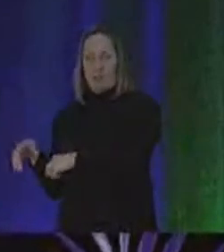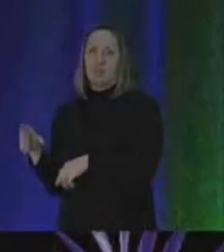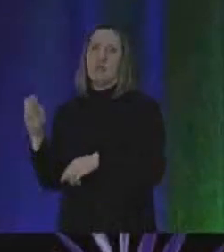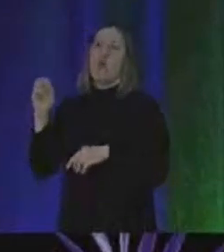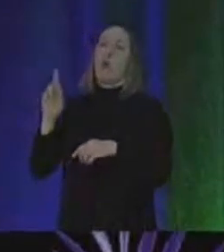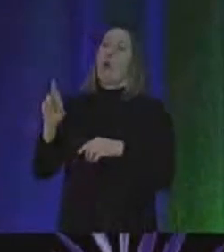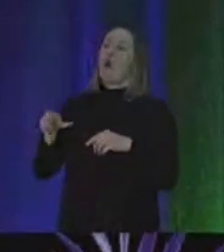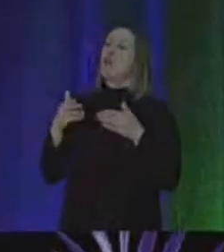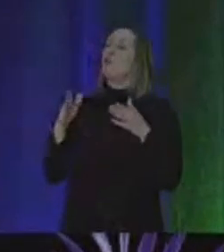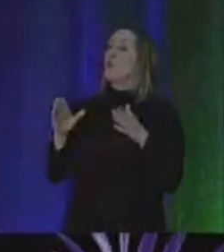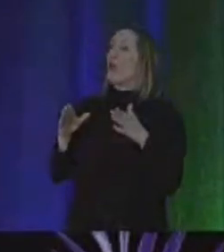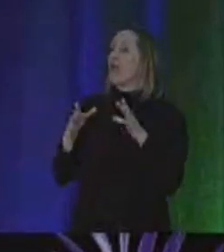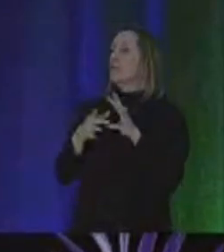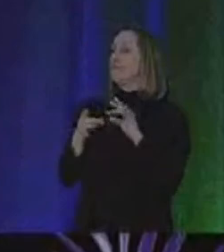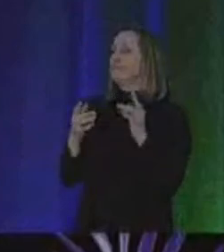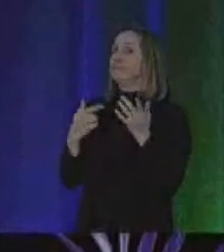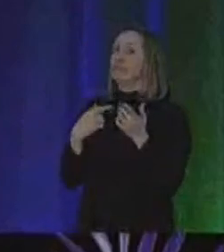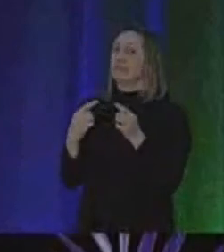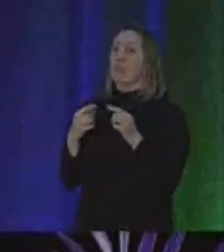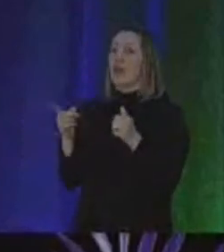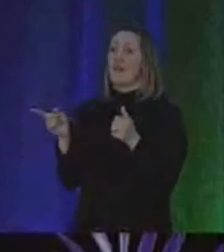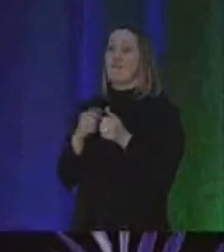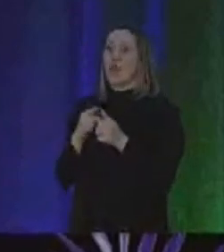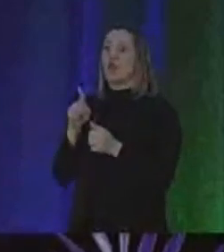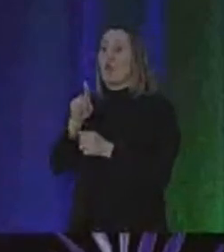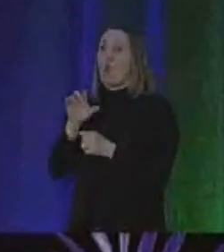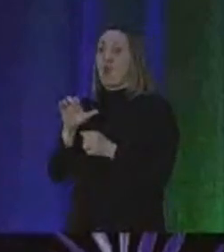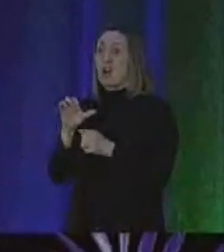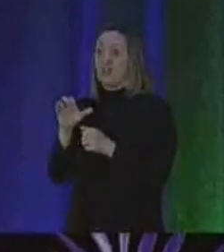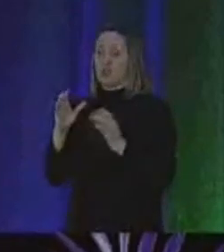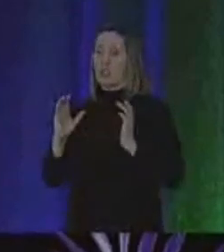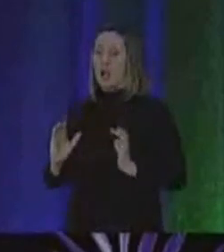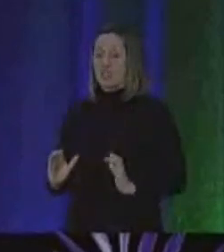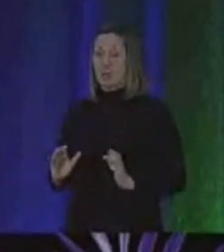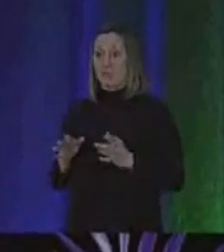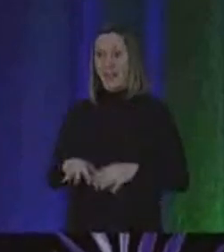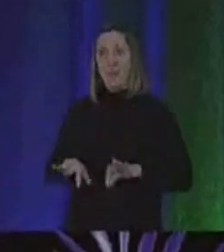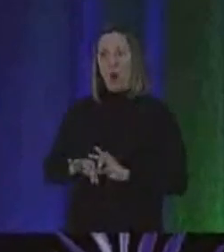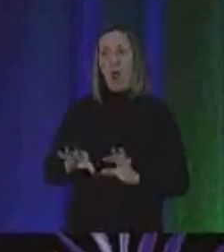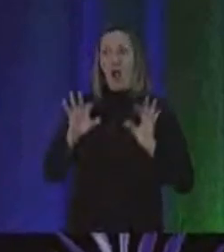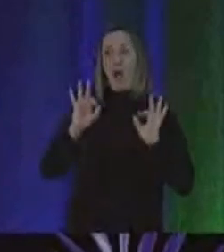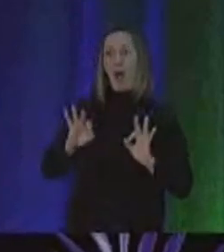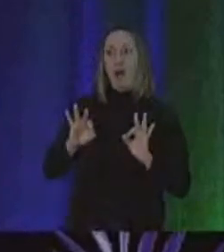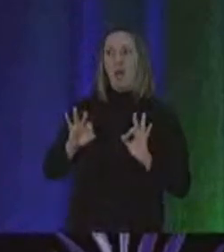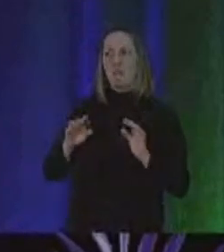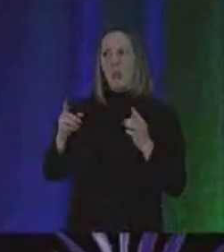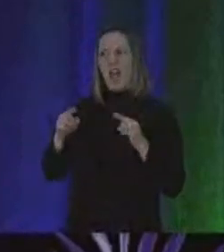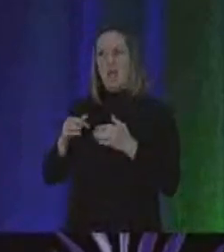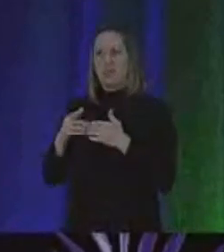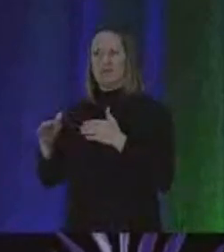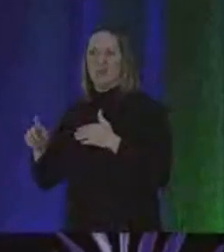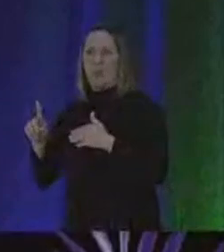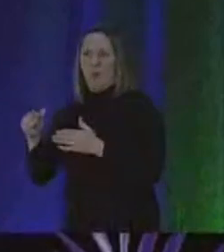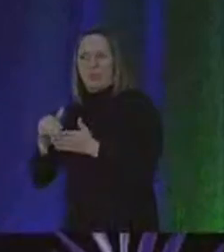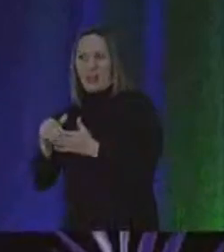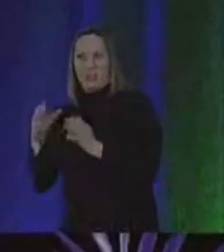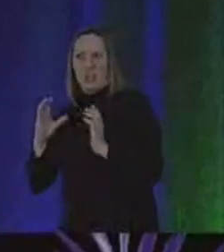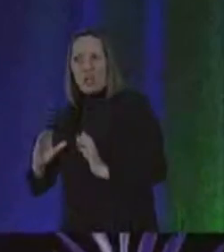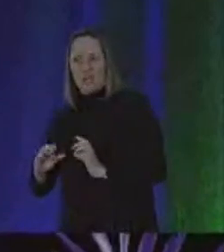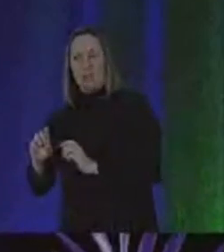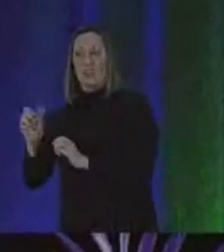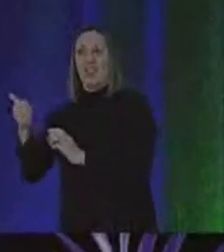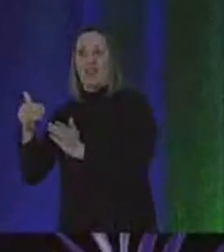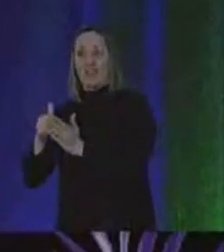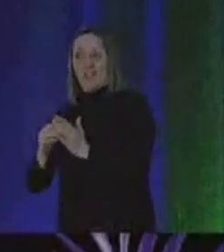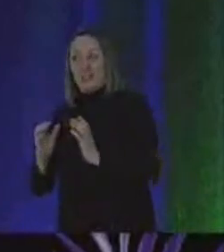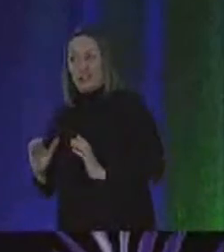of saying it is that the first 100 customers is very important. But what does it look like when you have 1,000, 10,000? It seems kind of crazy